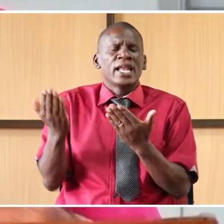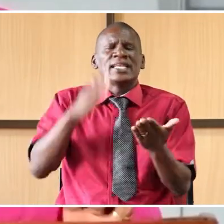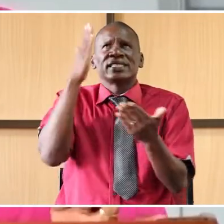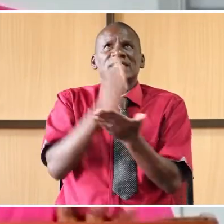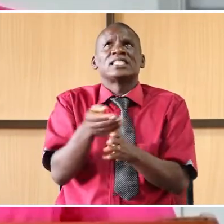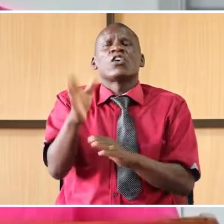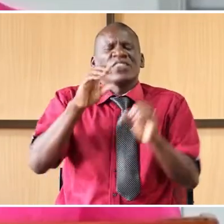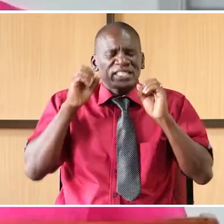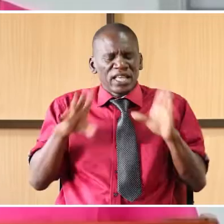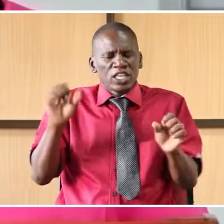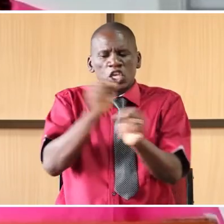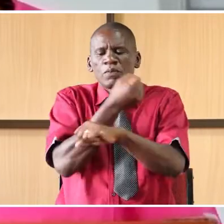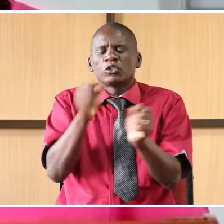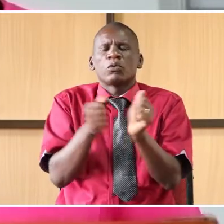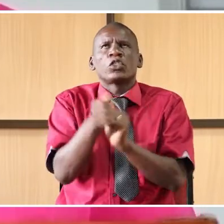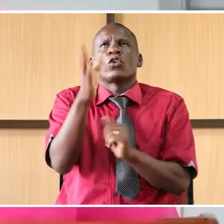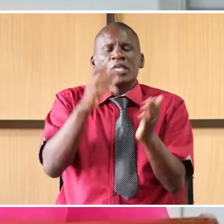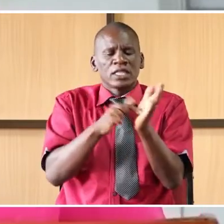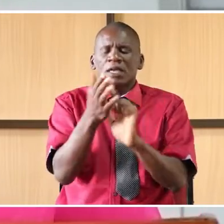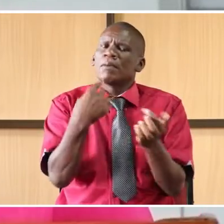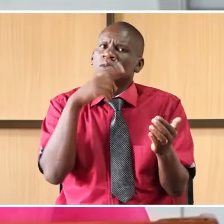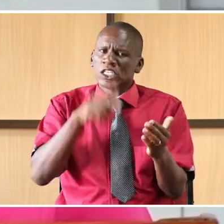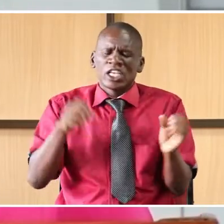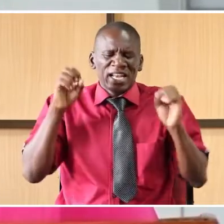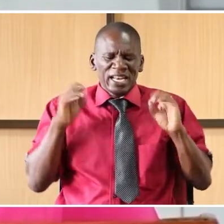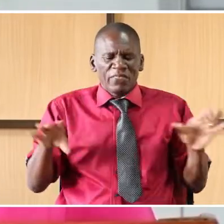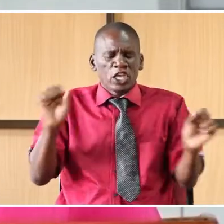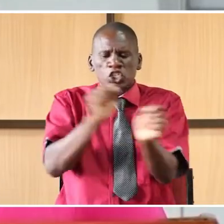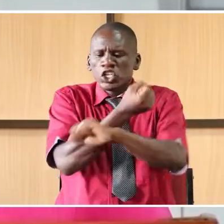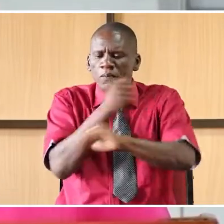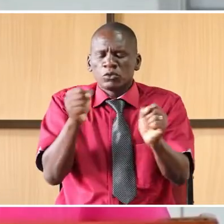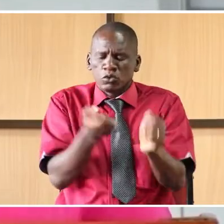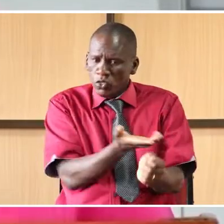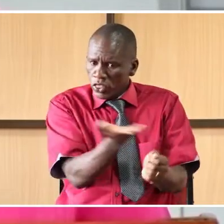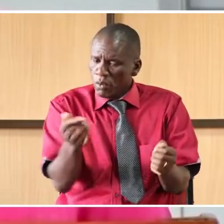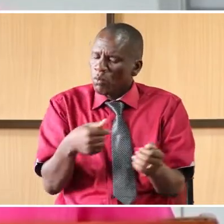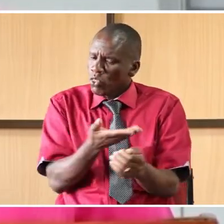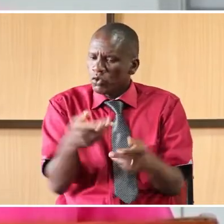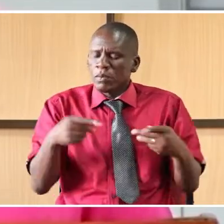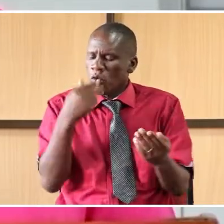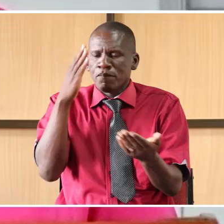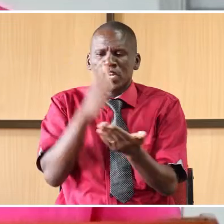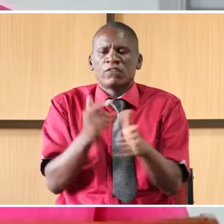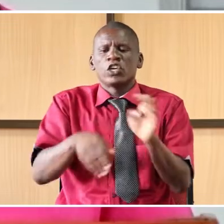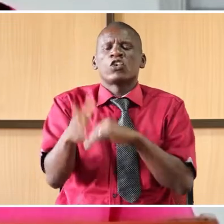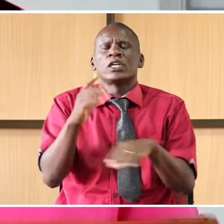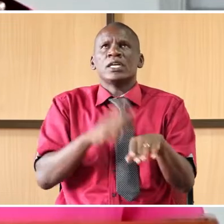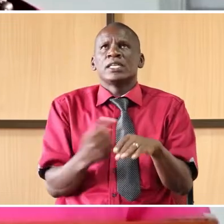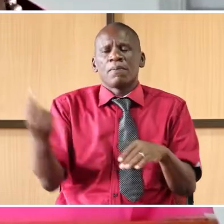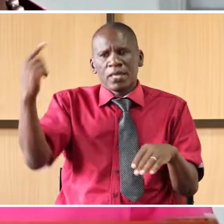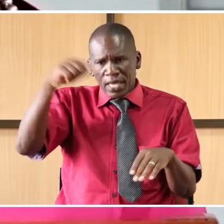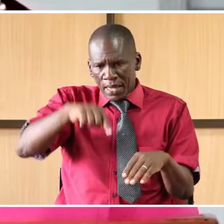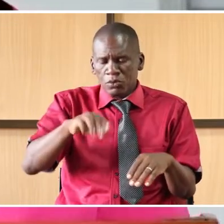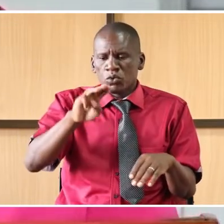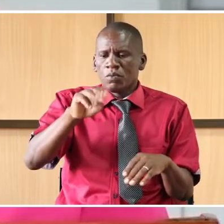is nothing impossible with Him. The Bible says nothing is impossible to them that believe God. When He came to